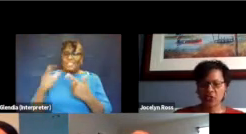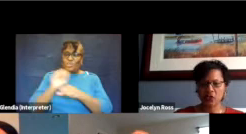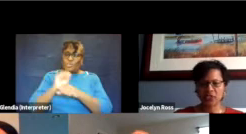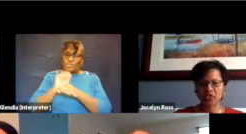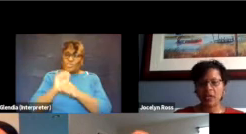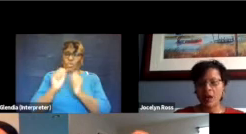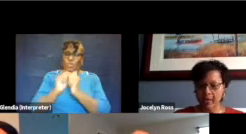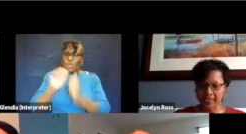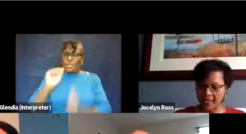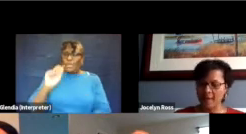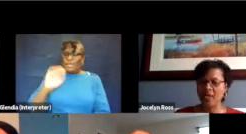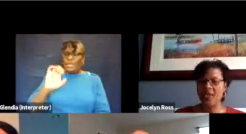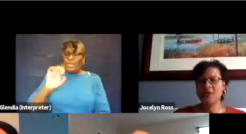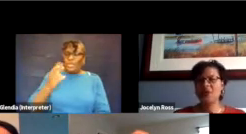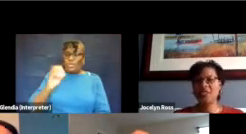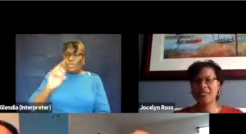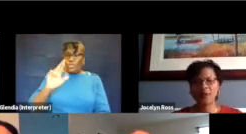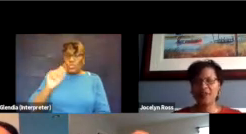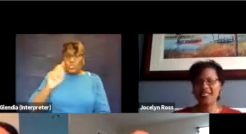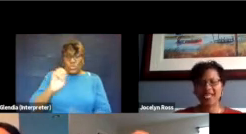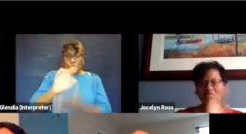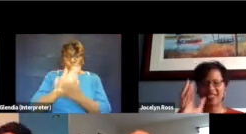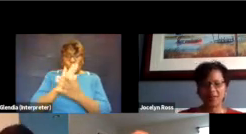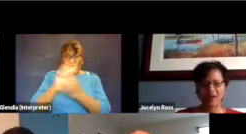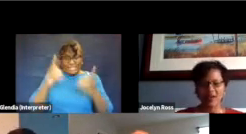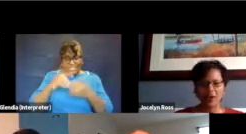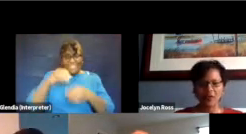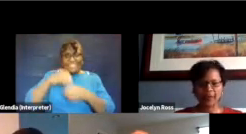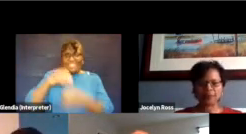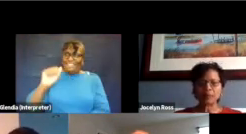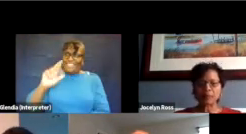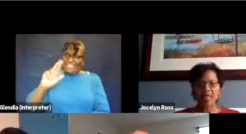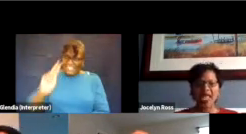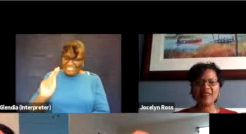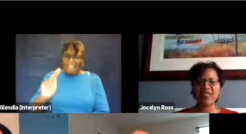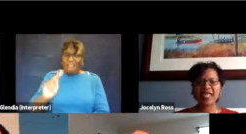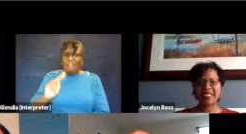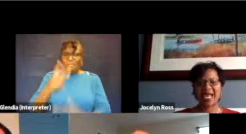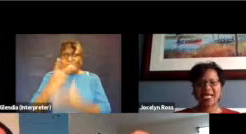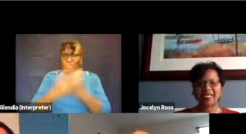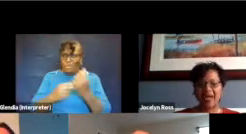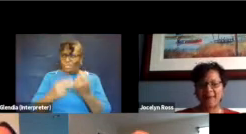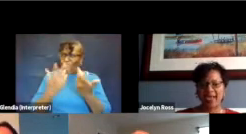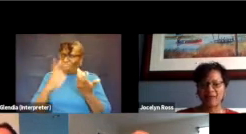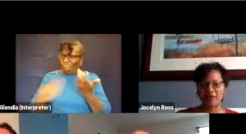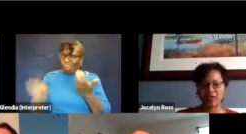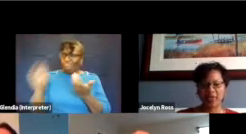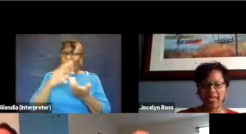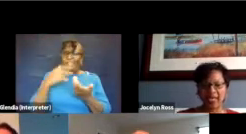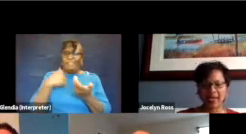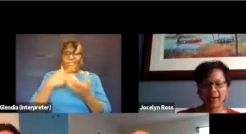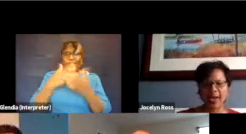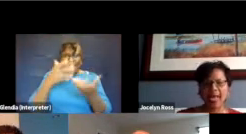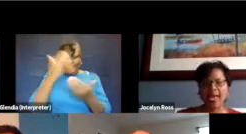Anchorage School District in Arkansas. So both of these ladies have been all over. And then they decided to come back and